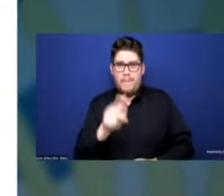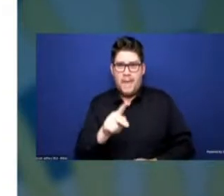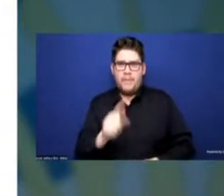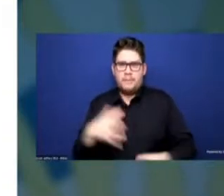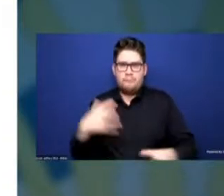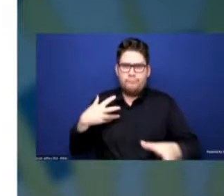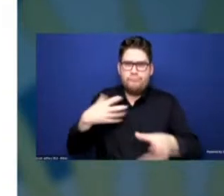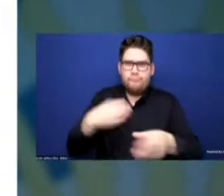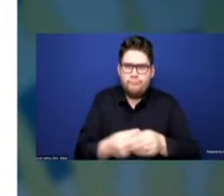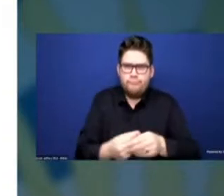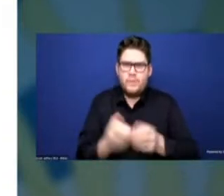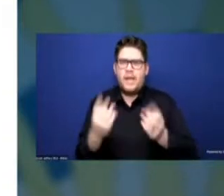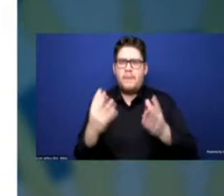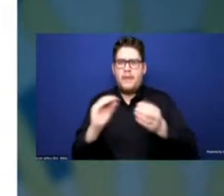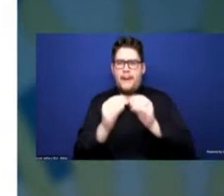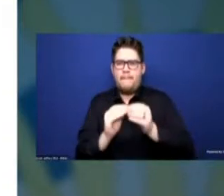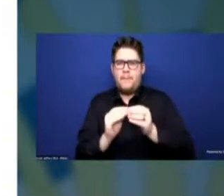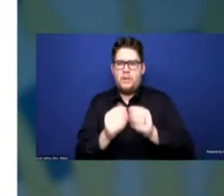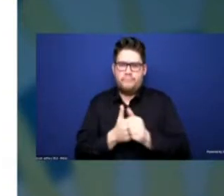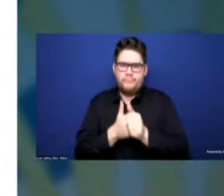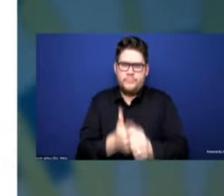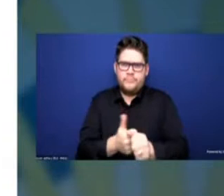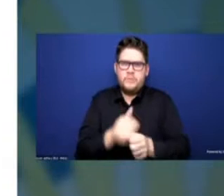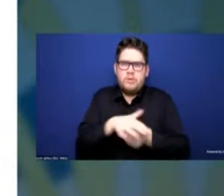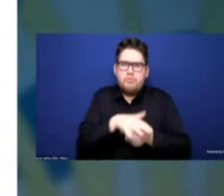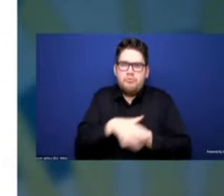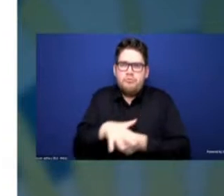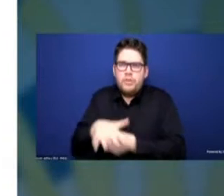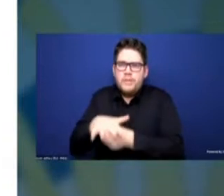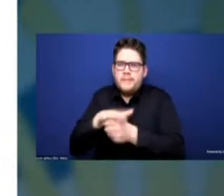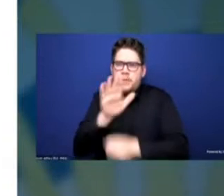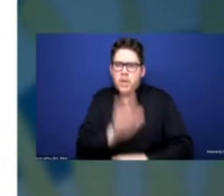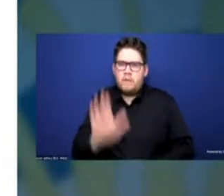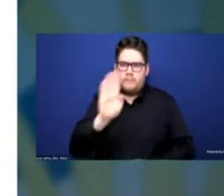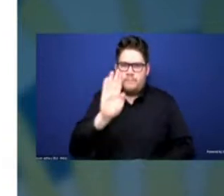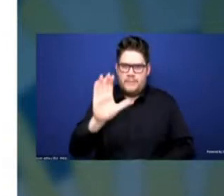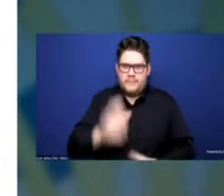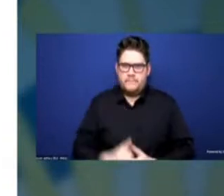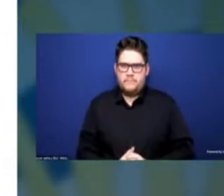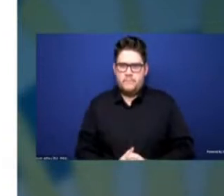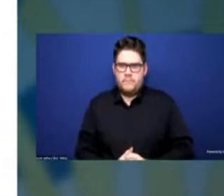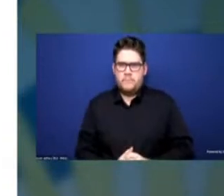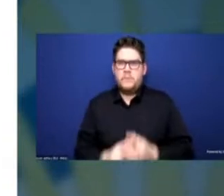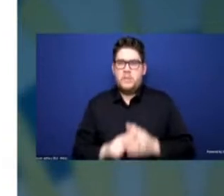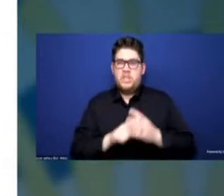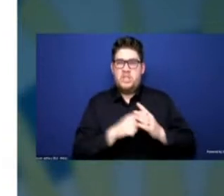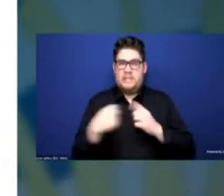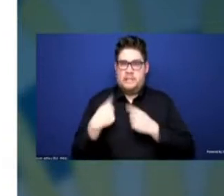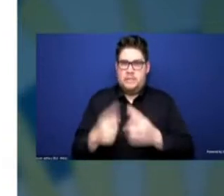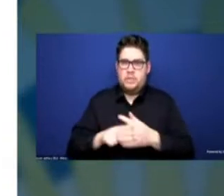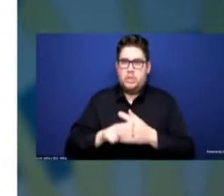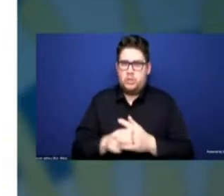geography since the pandemic started, and on the right is the last 7 days. And as we can see,